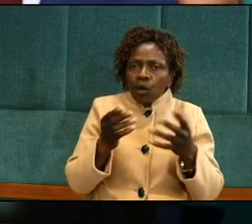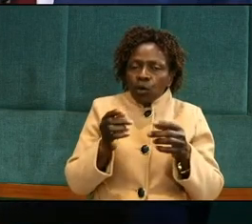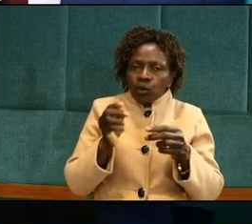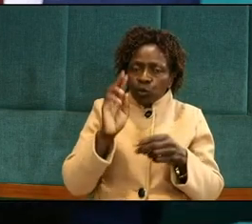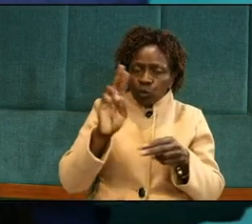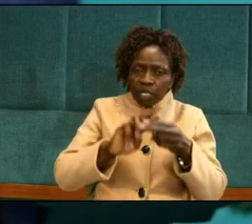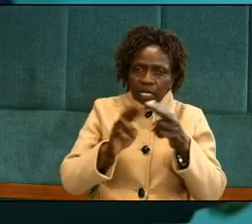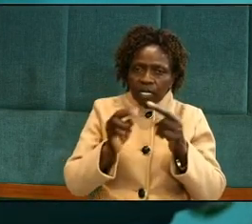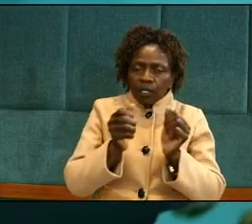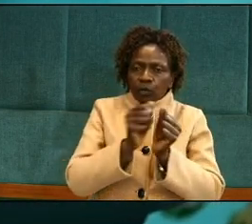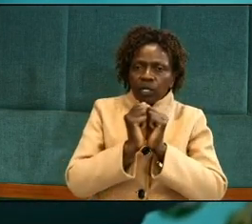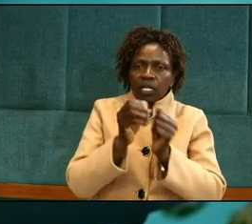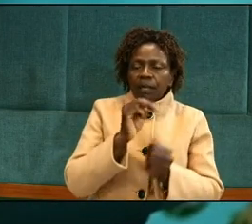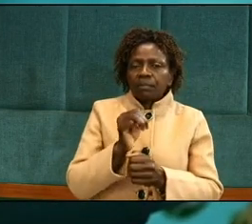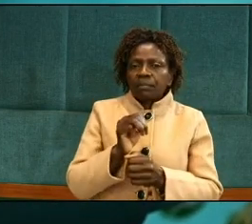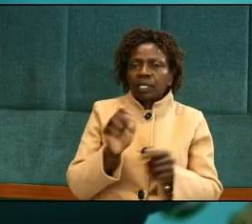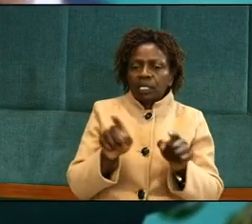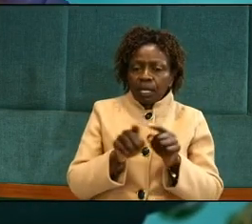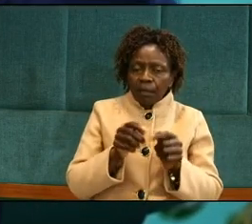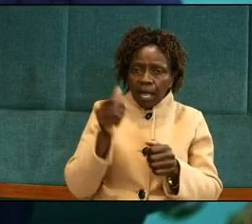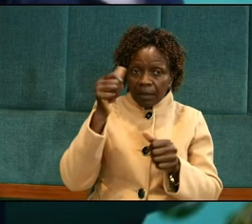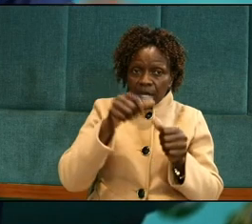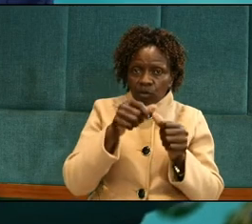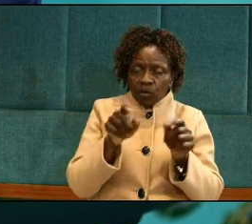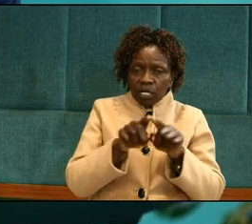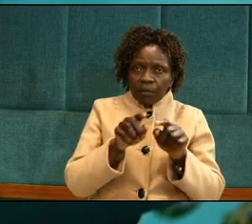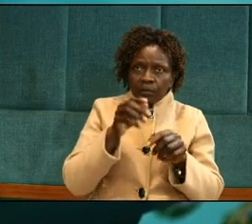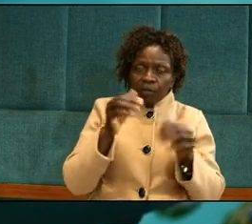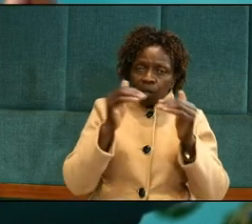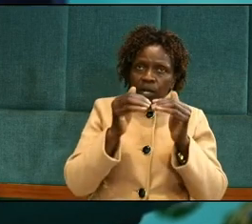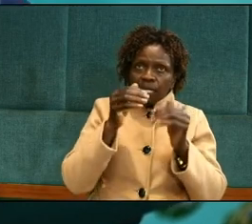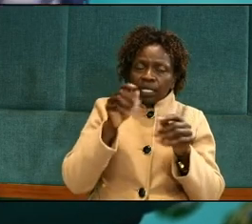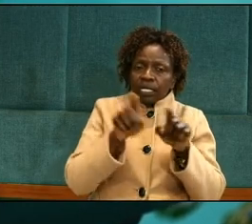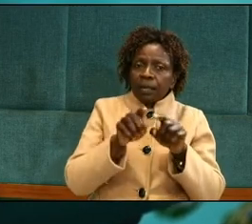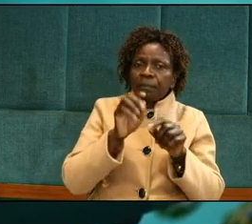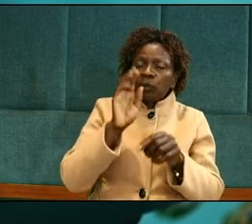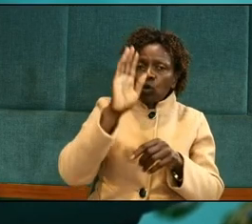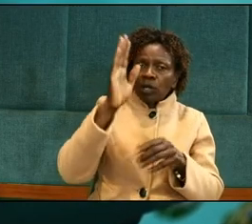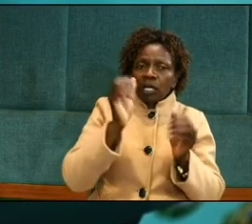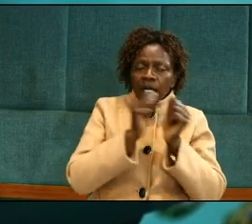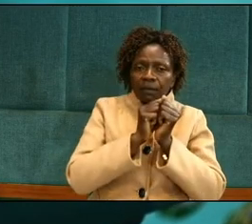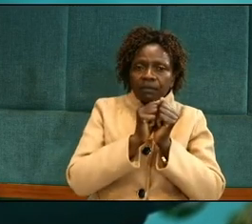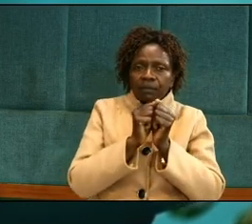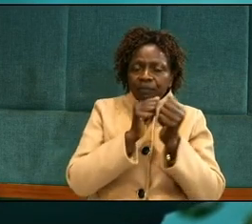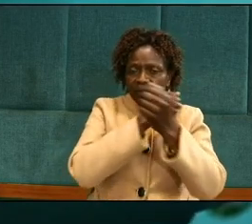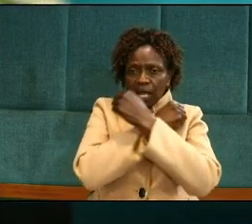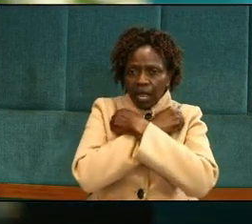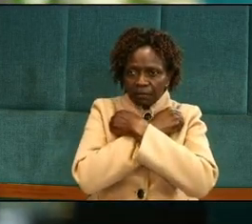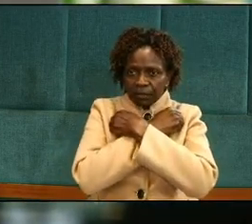them. I also want to remind you that equally as God loves your partner, he also loves you